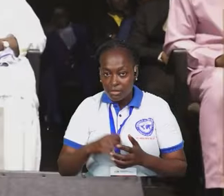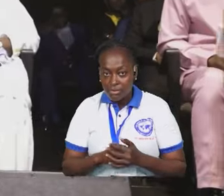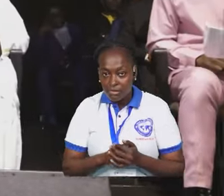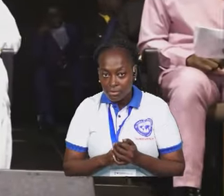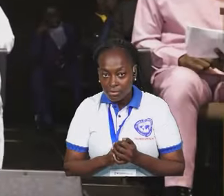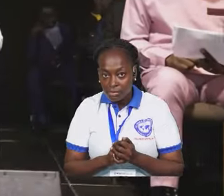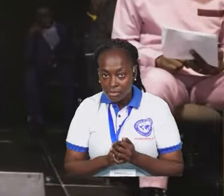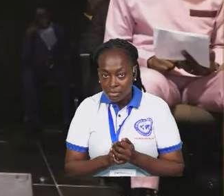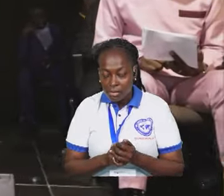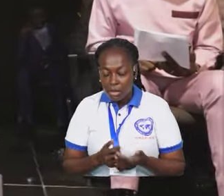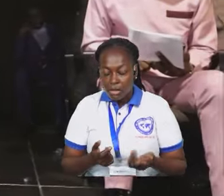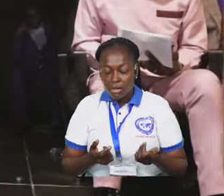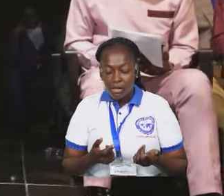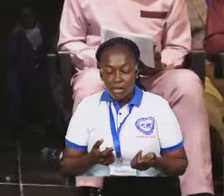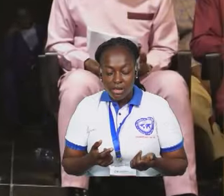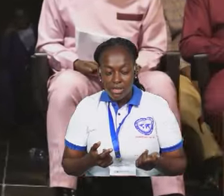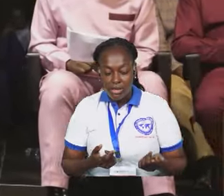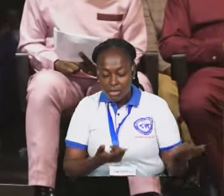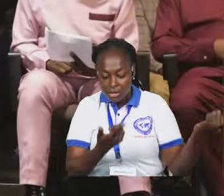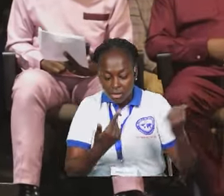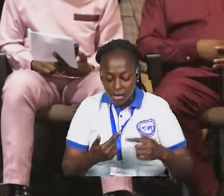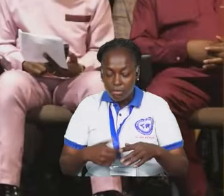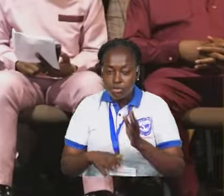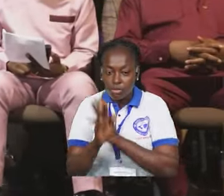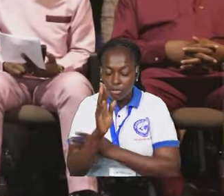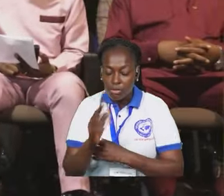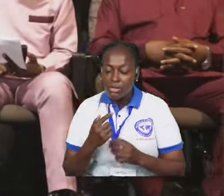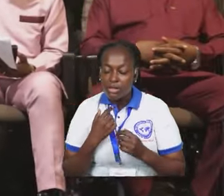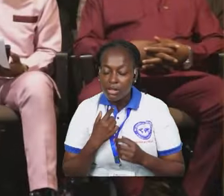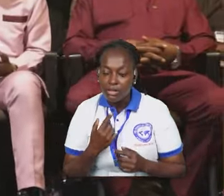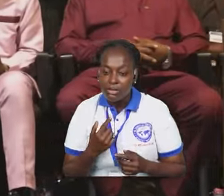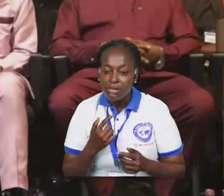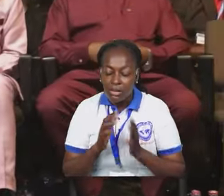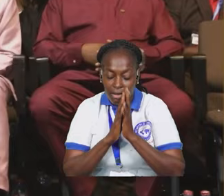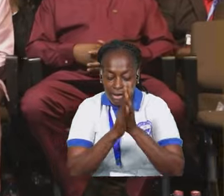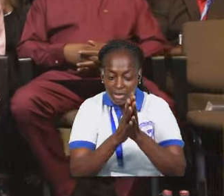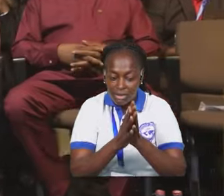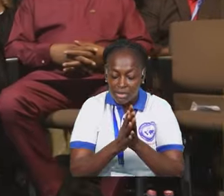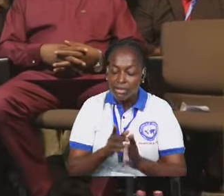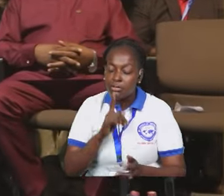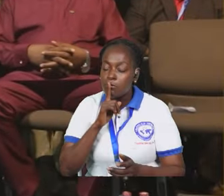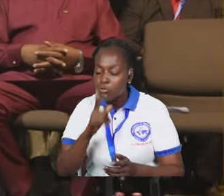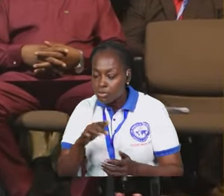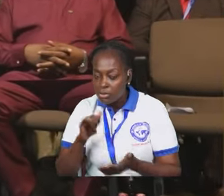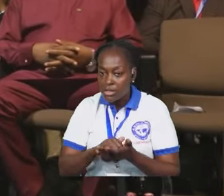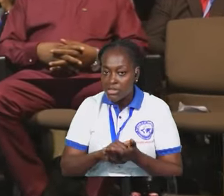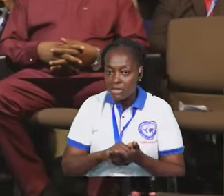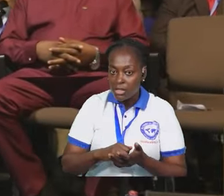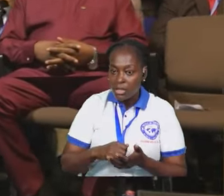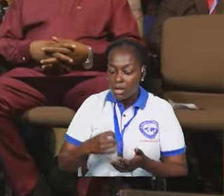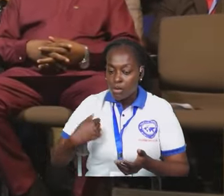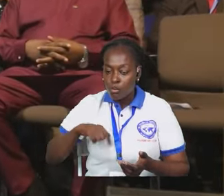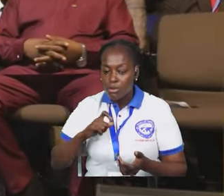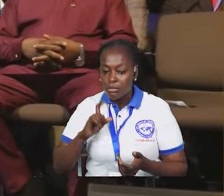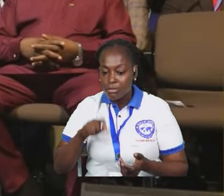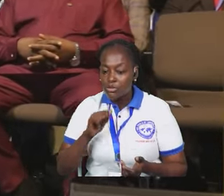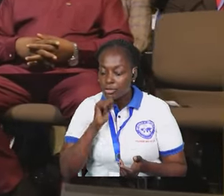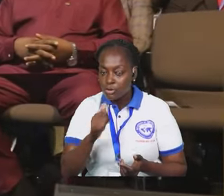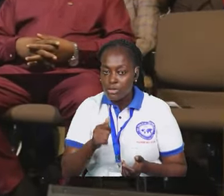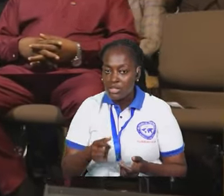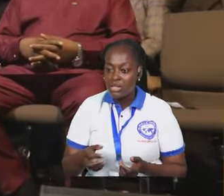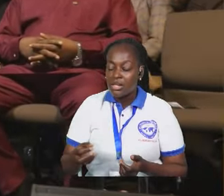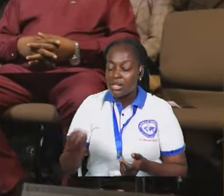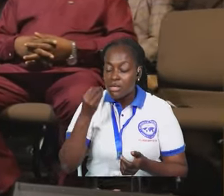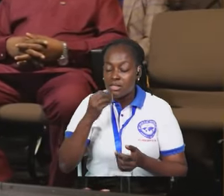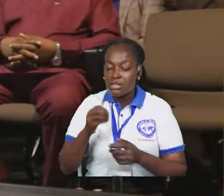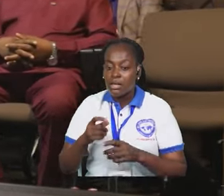When he came to him and asked him, is it true that God said that you should not eat of any tree